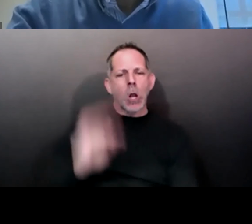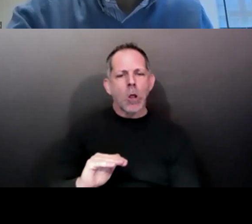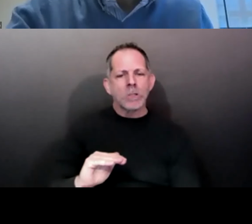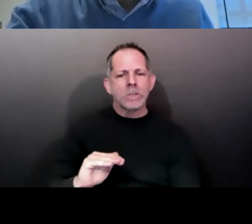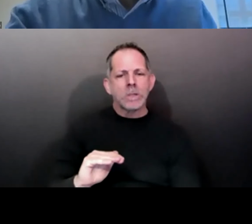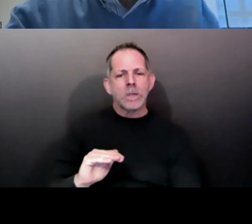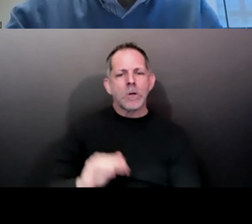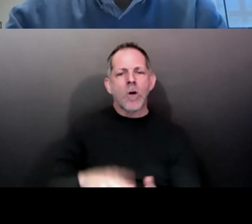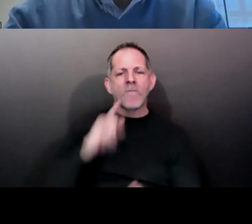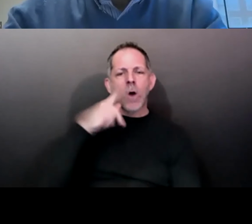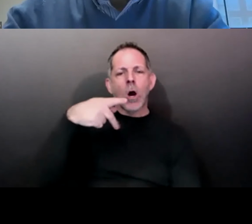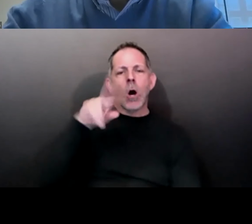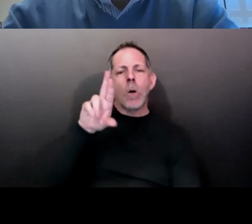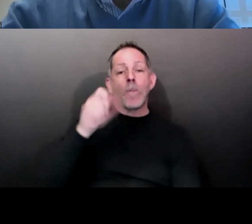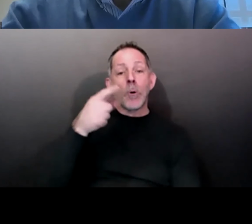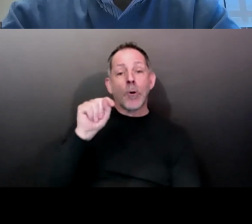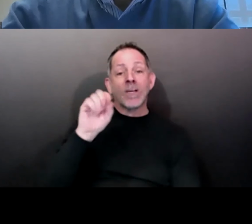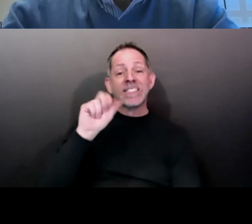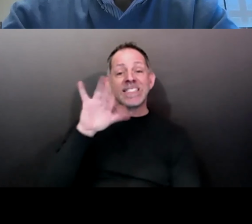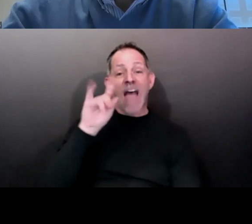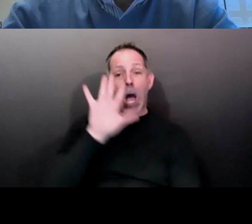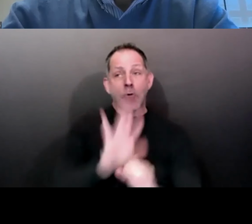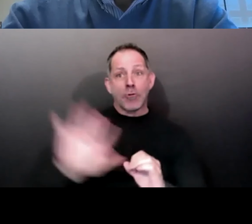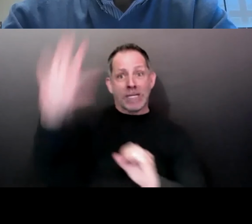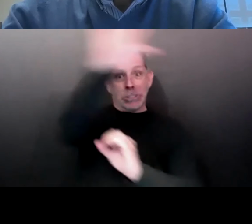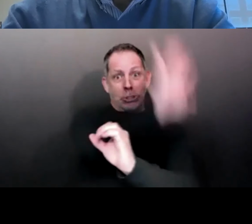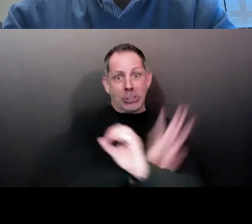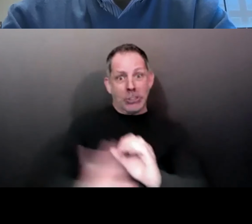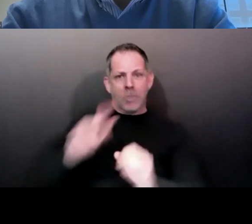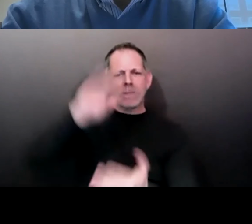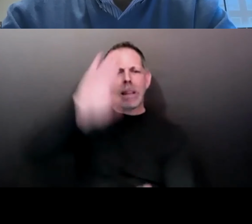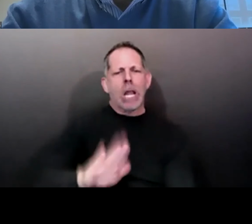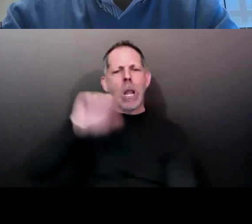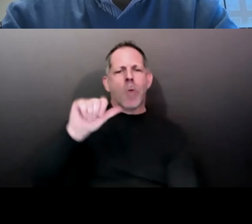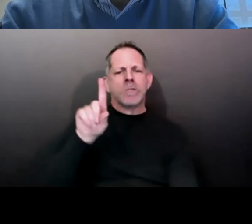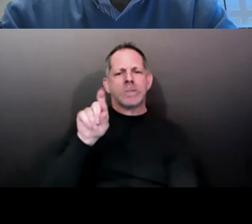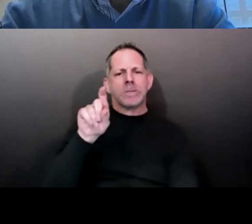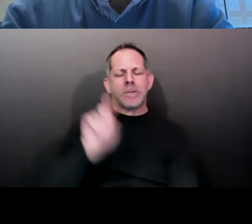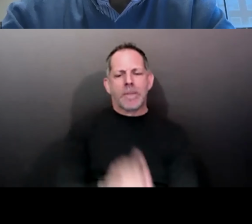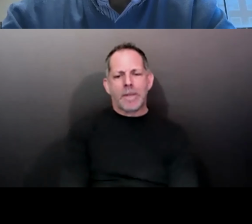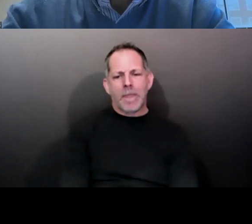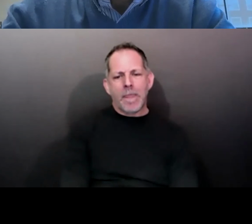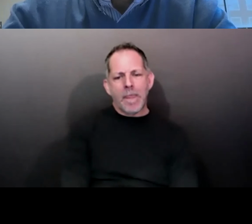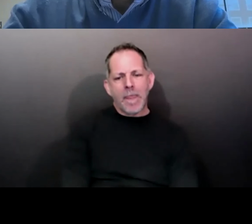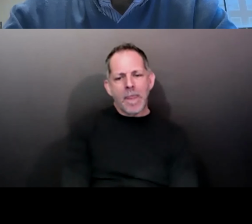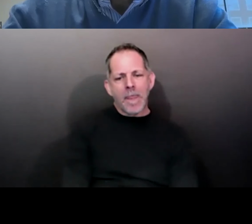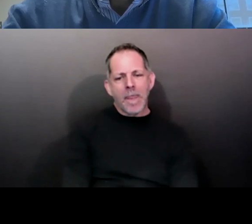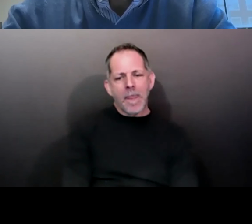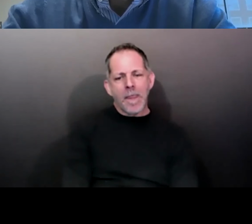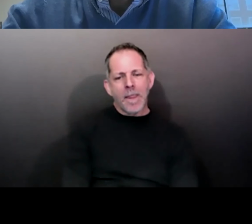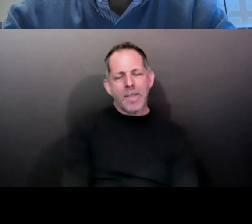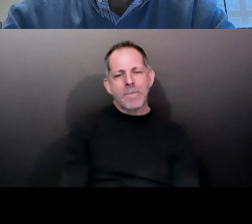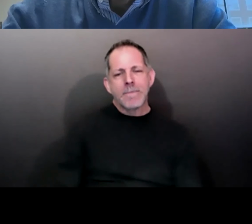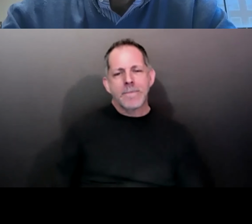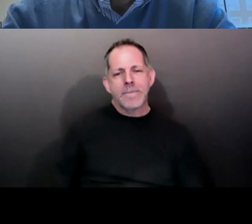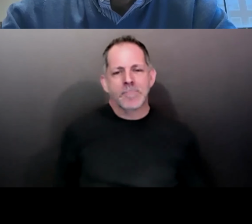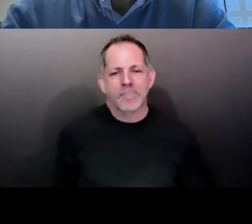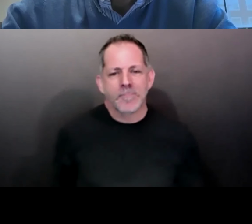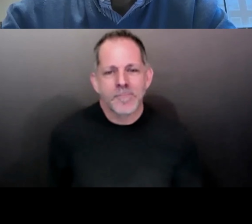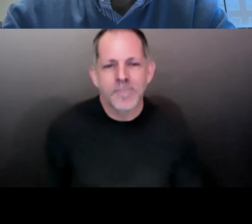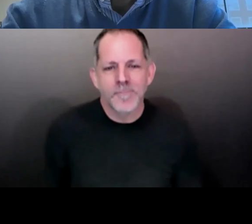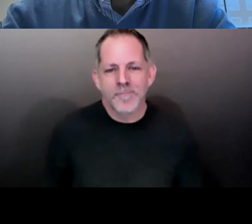Yeah. Well, first, overall, I think Sean showed about 14%